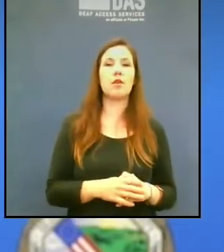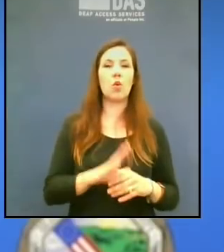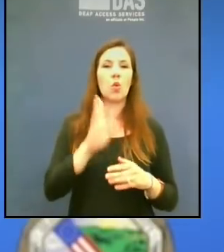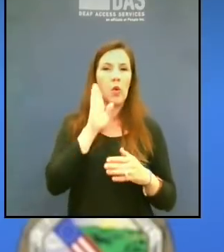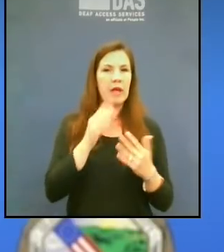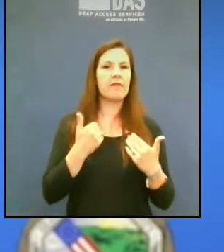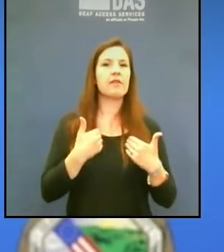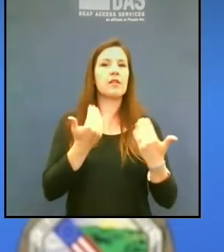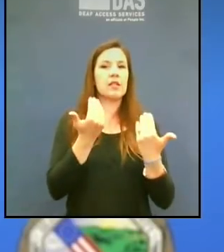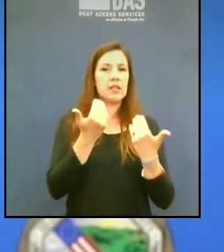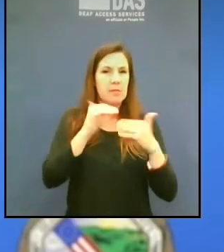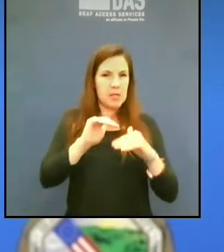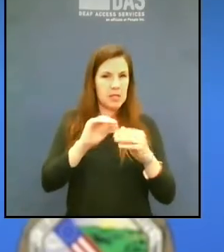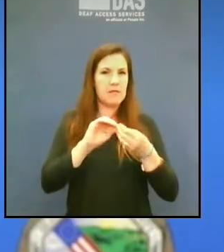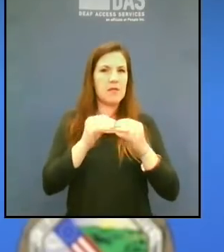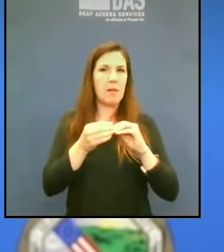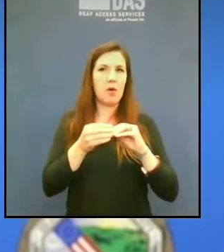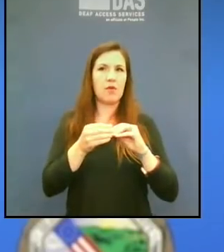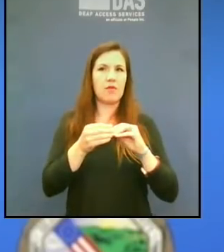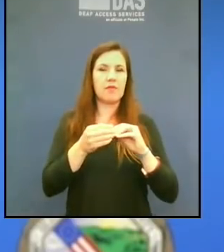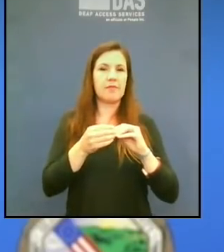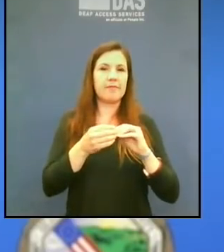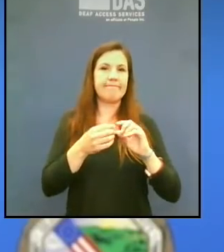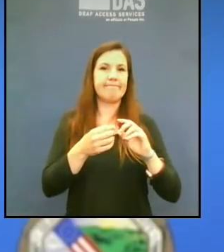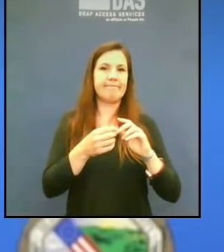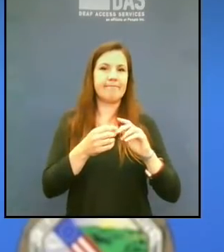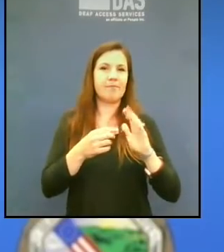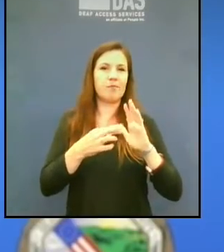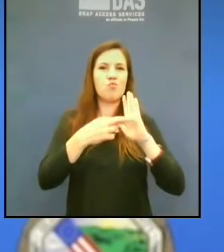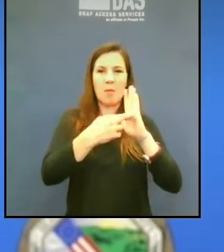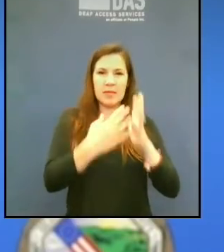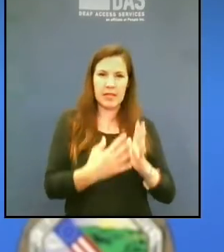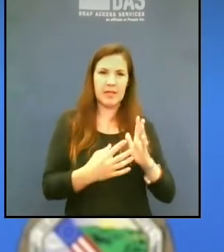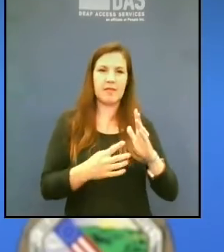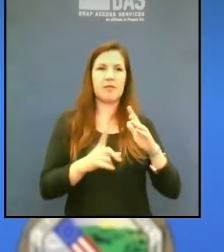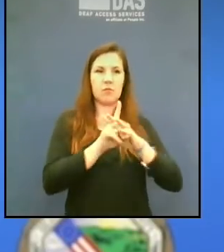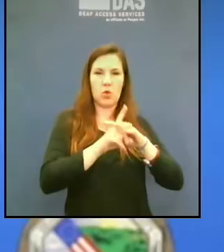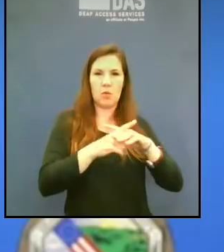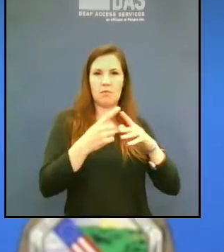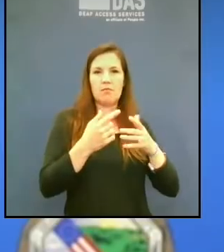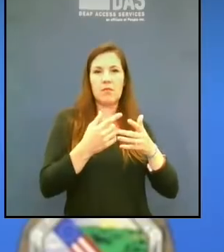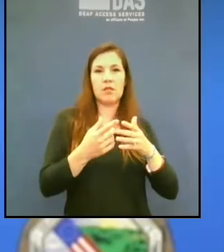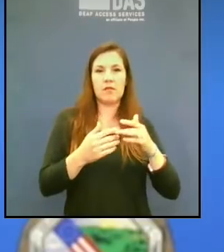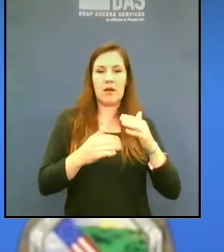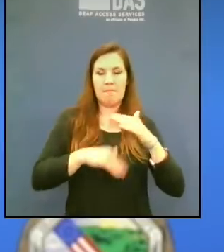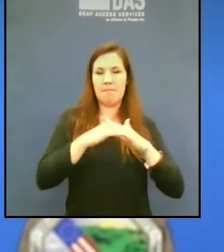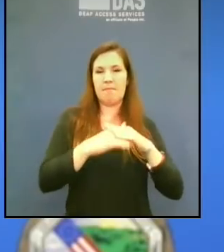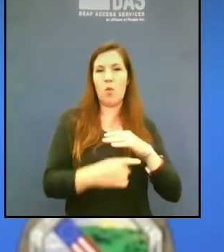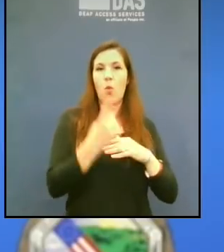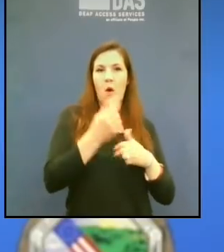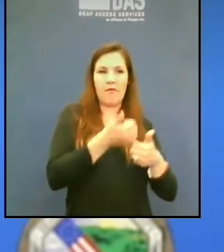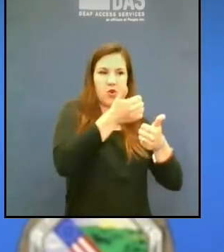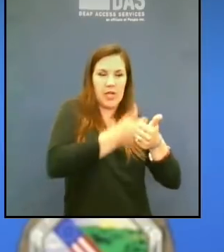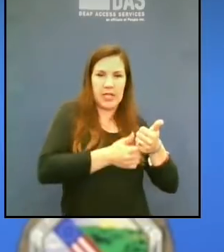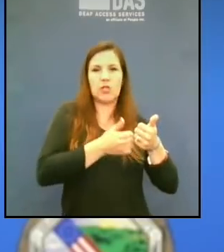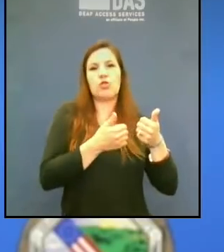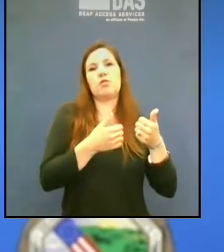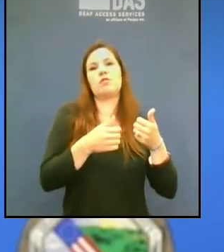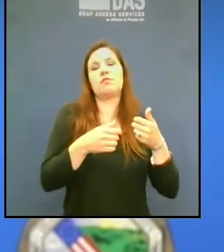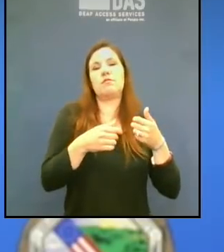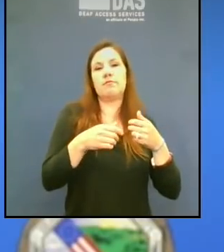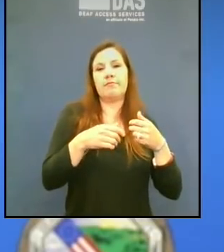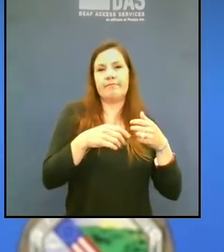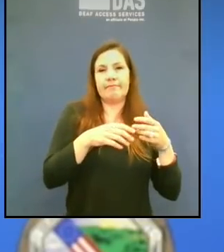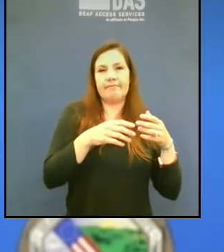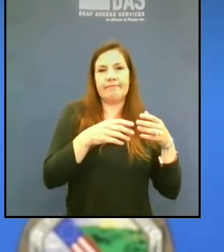have limitations on the number of representatives from each agency. They will have no more than one person that will be allowed and one cameraman